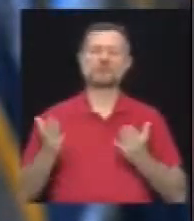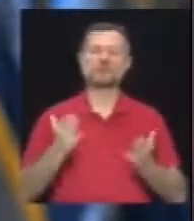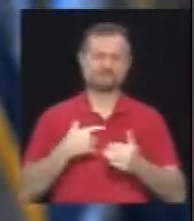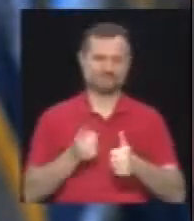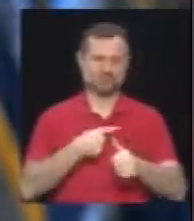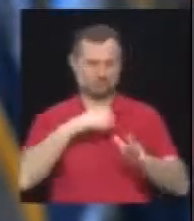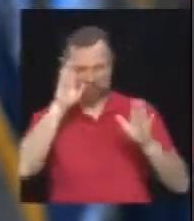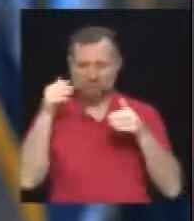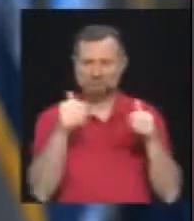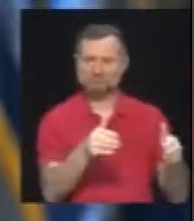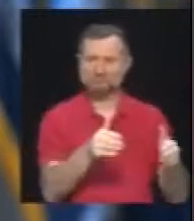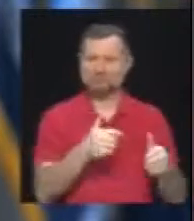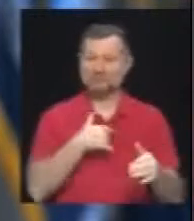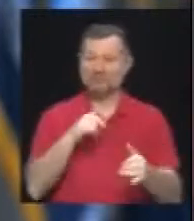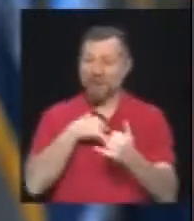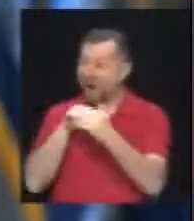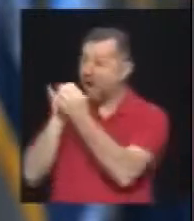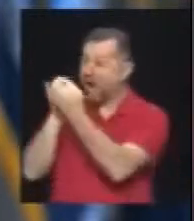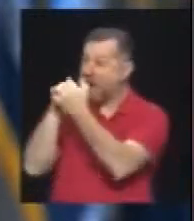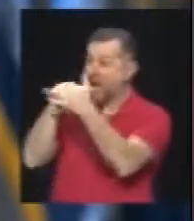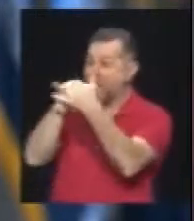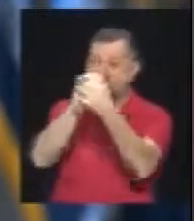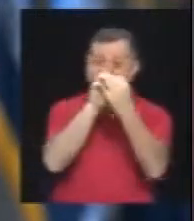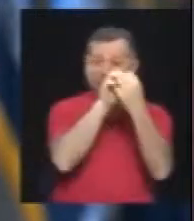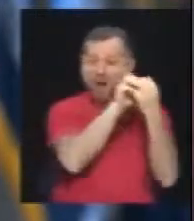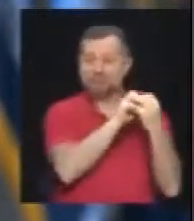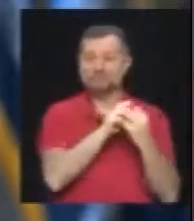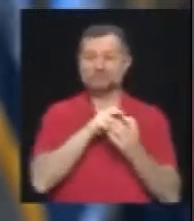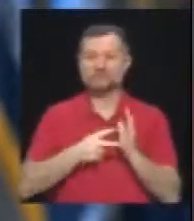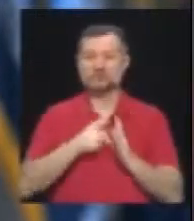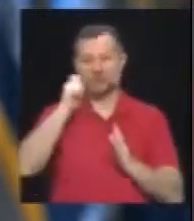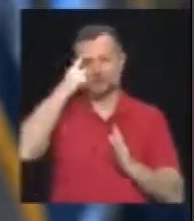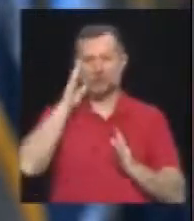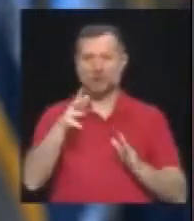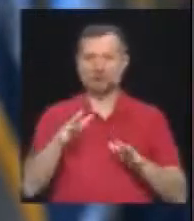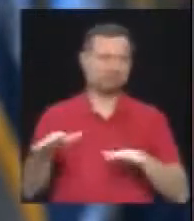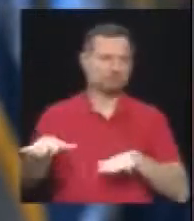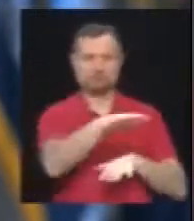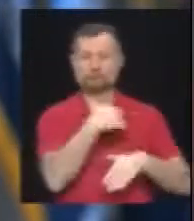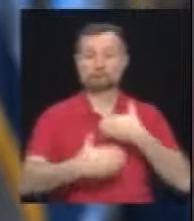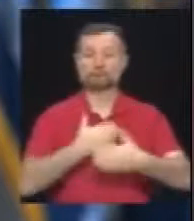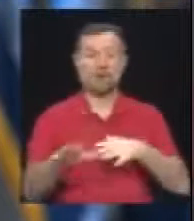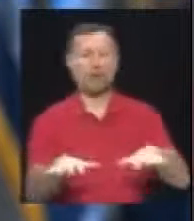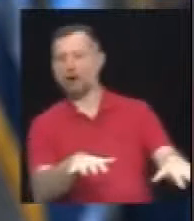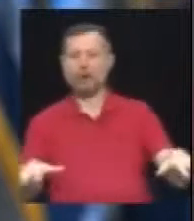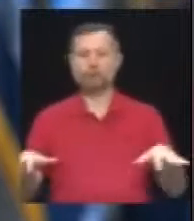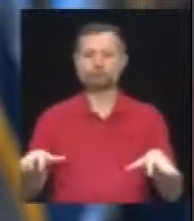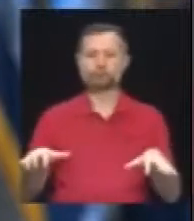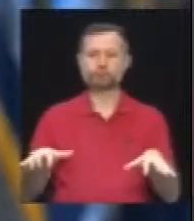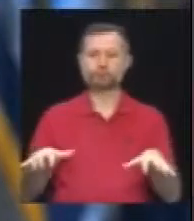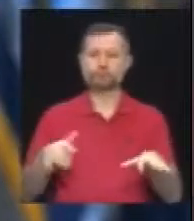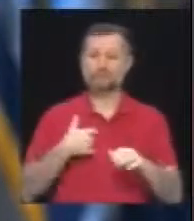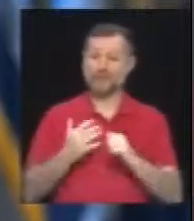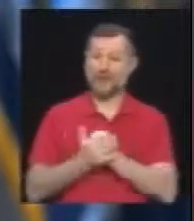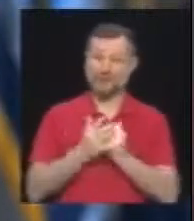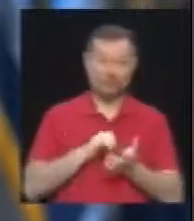could only cause governmental paralysis, and that is just not an option for you and not an option for the state,